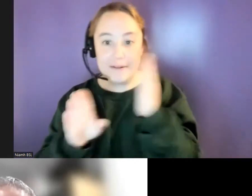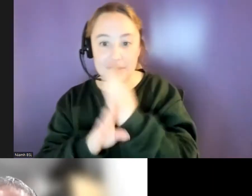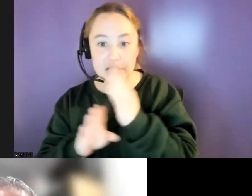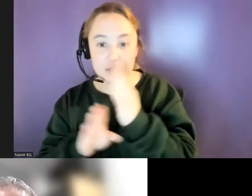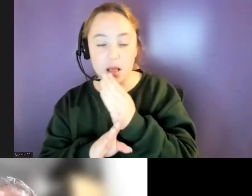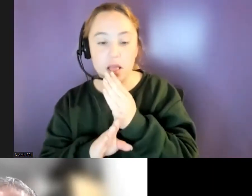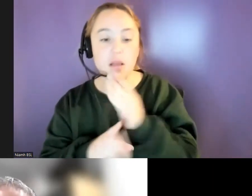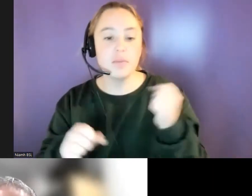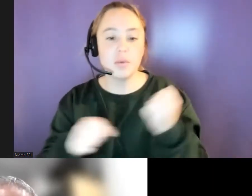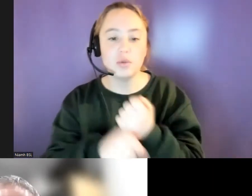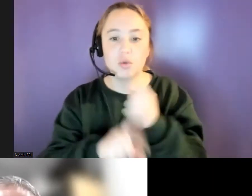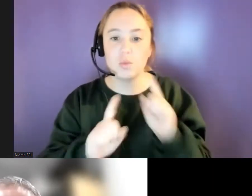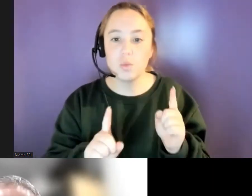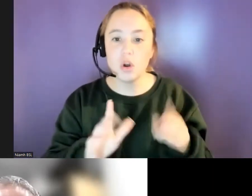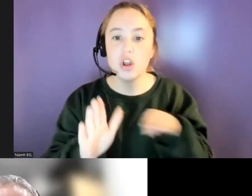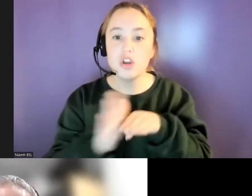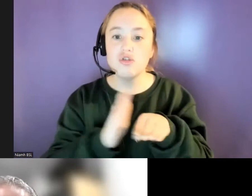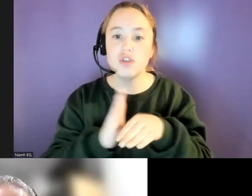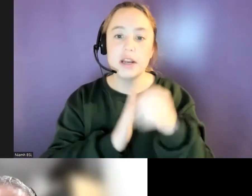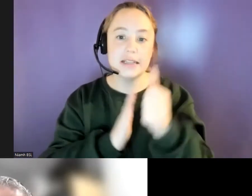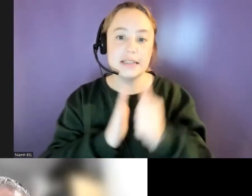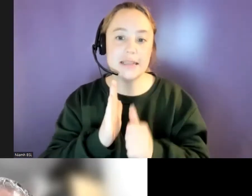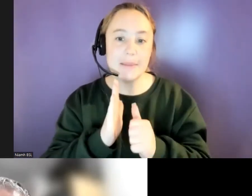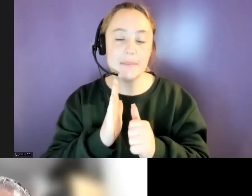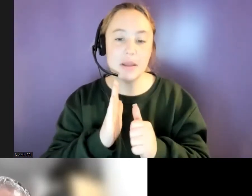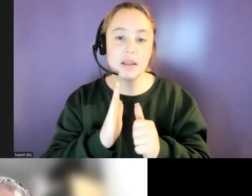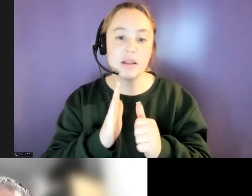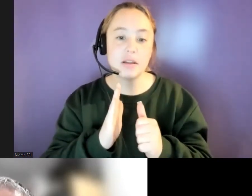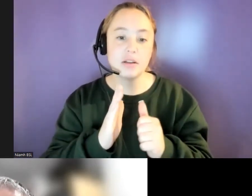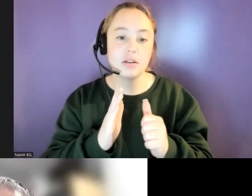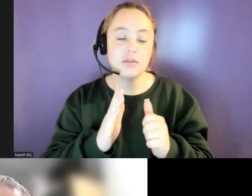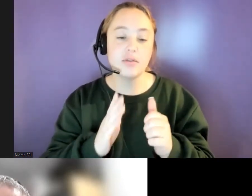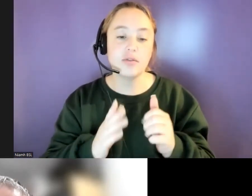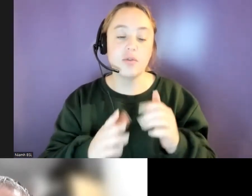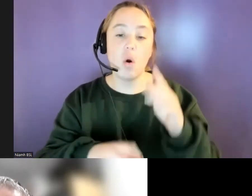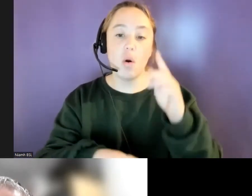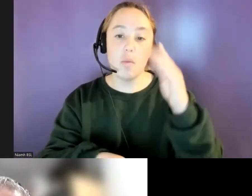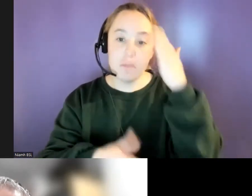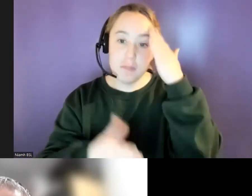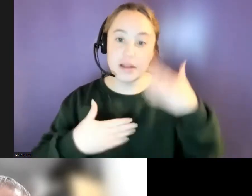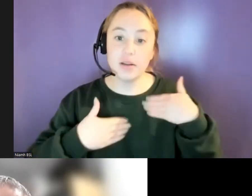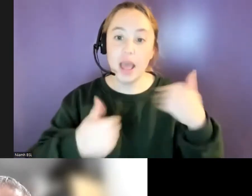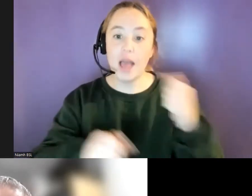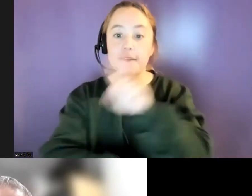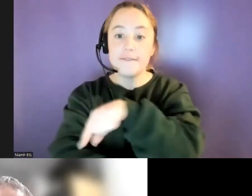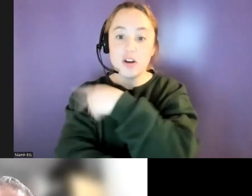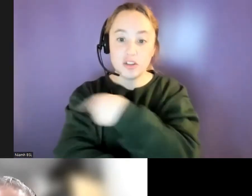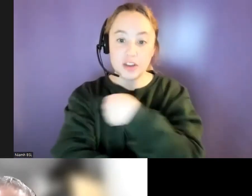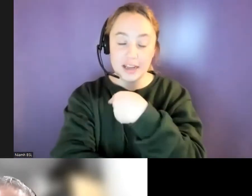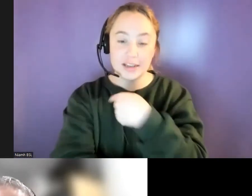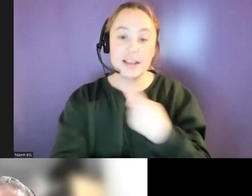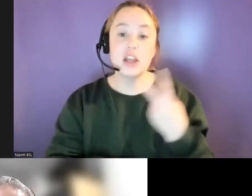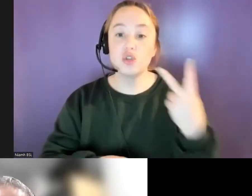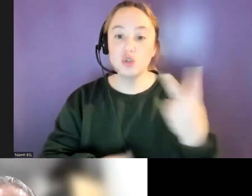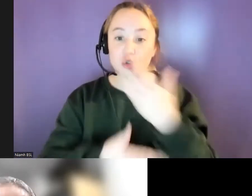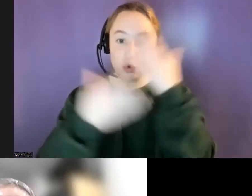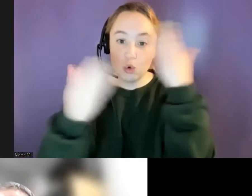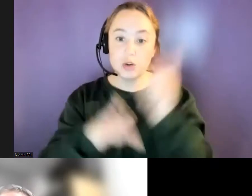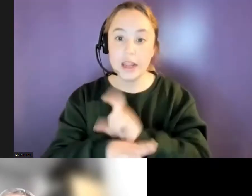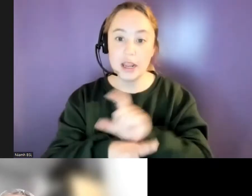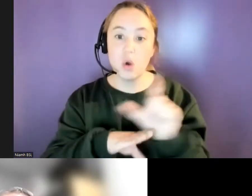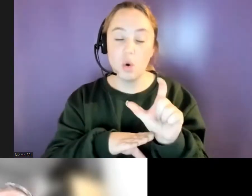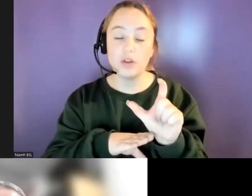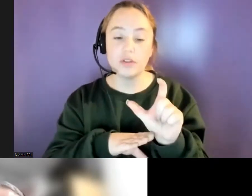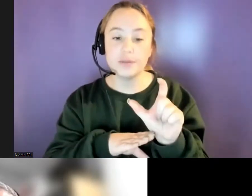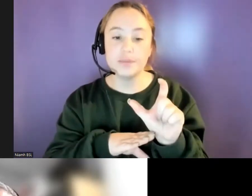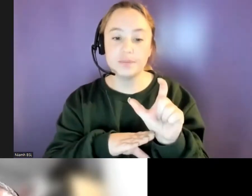is conducting a training scheme for mental health first aiders. This is a 2-day course, and it provides a